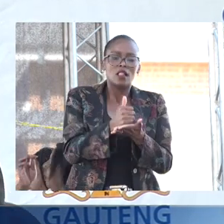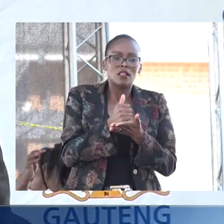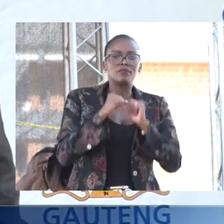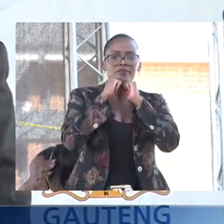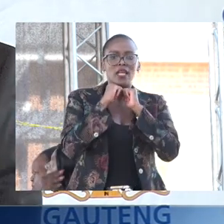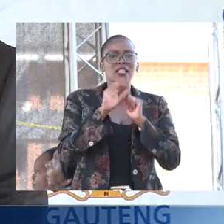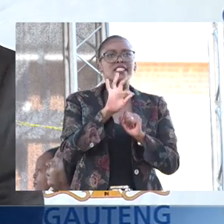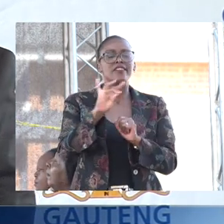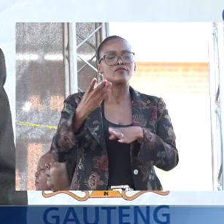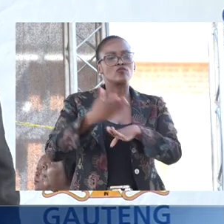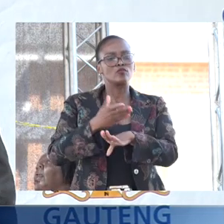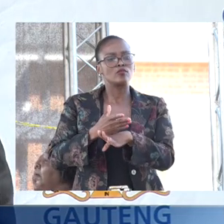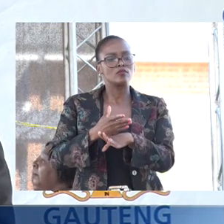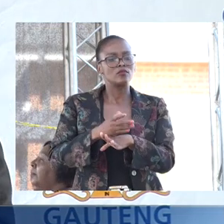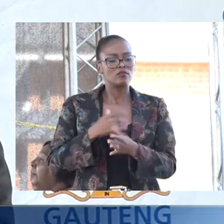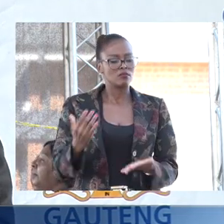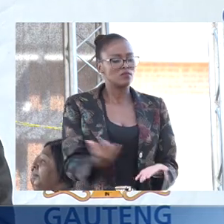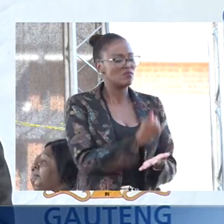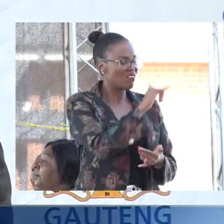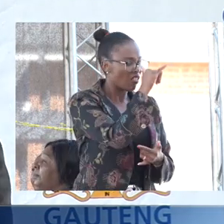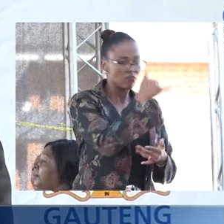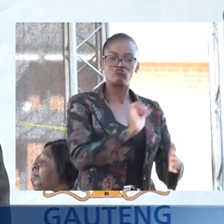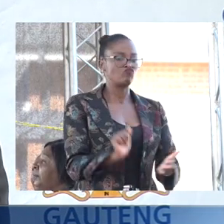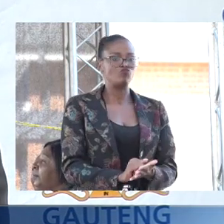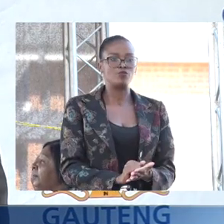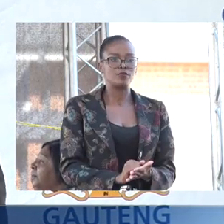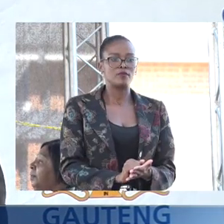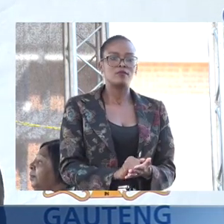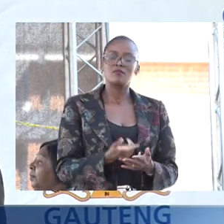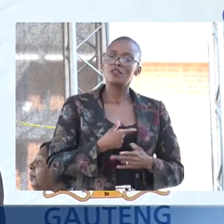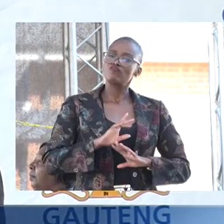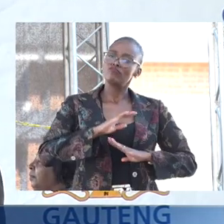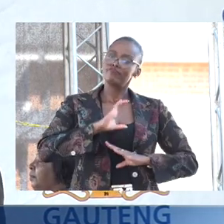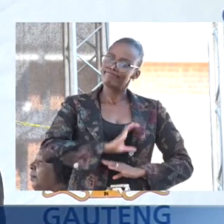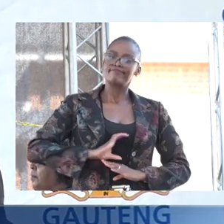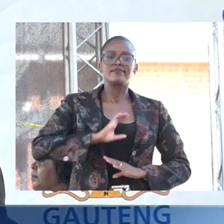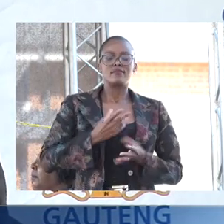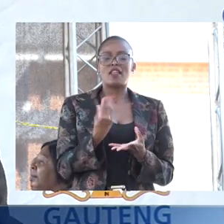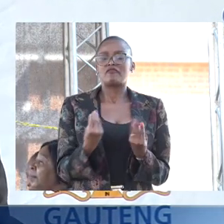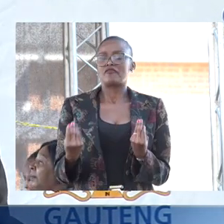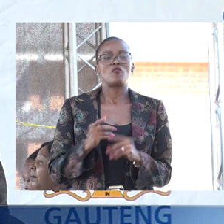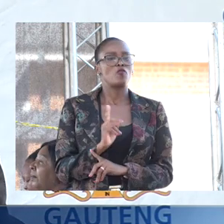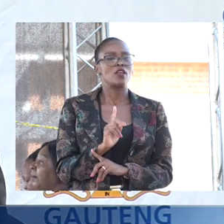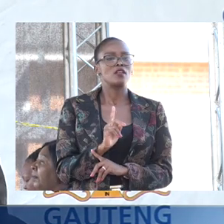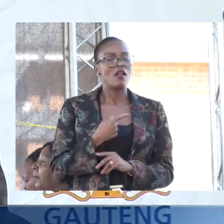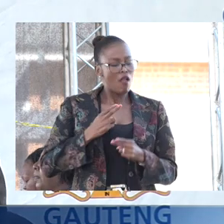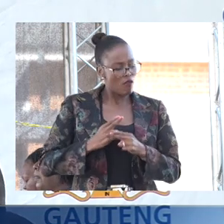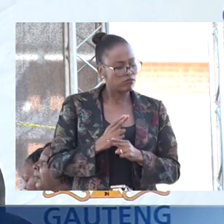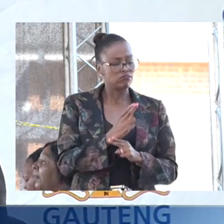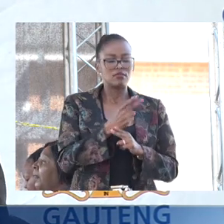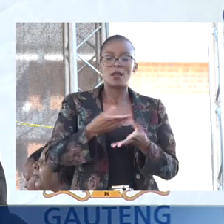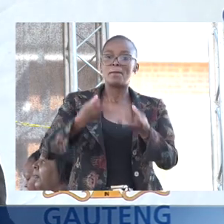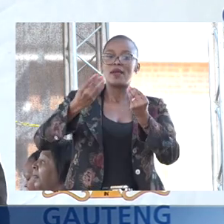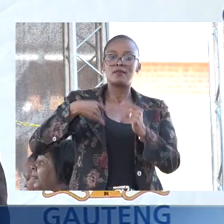chores, don't take what doesn't belong to you, be content with what you have, work honestly to earn a